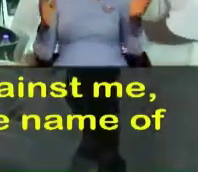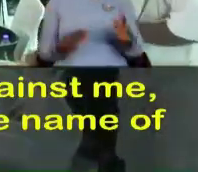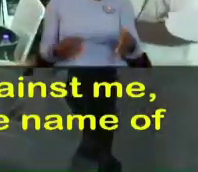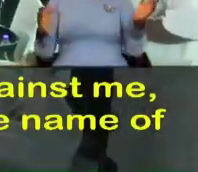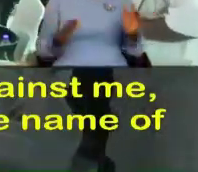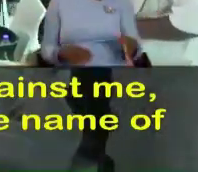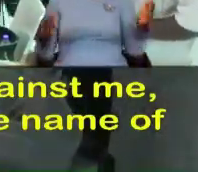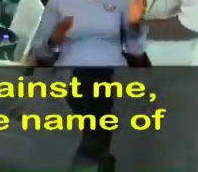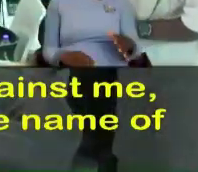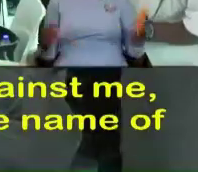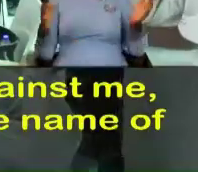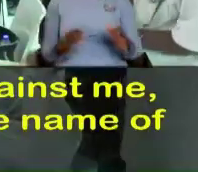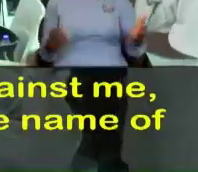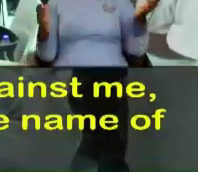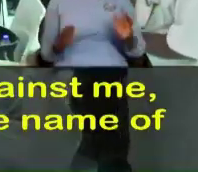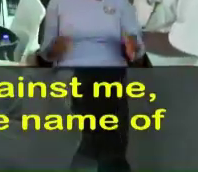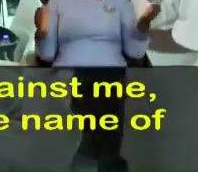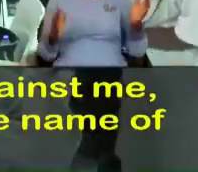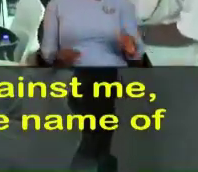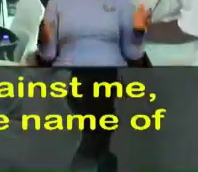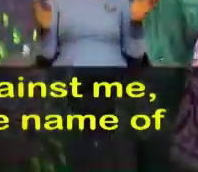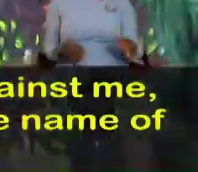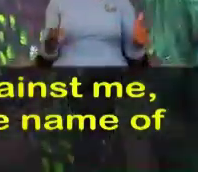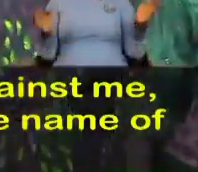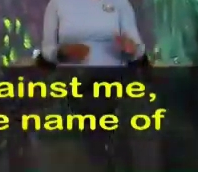Yes. Benny.